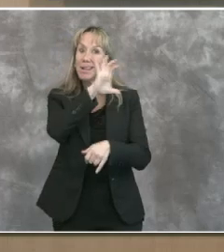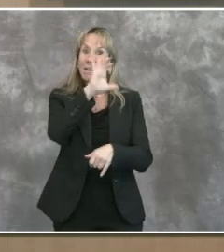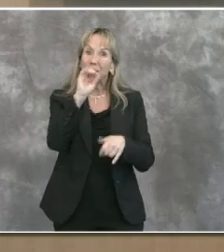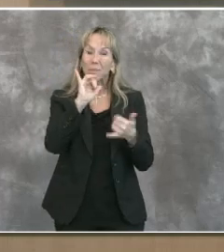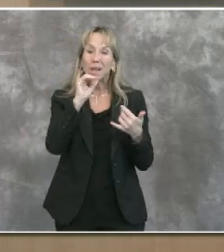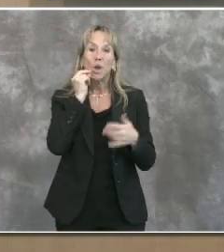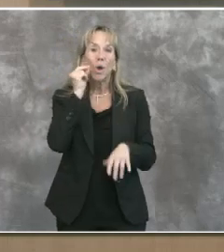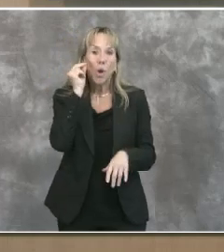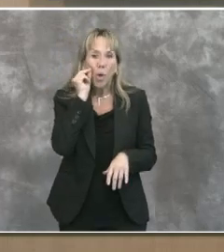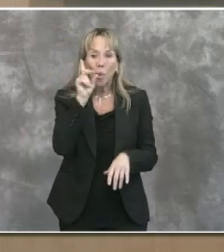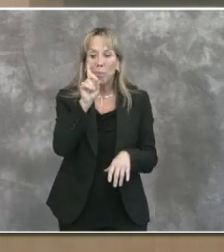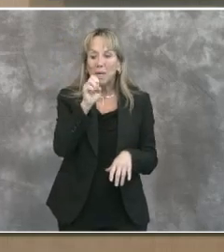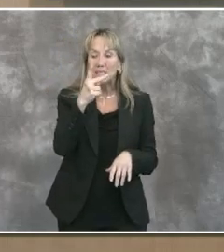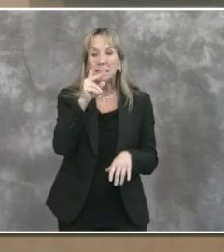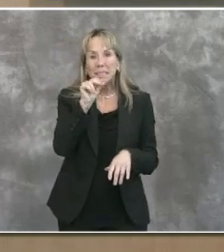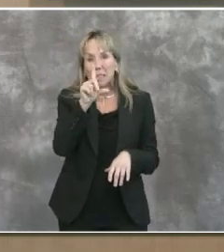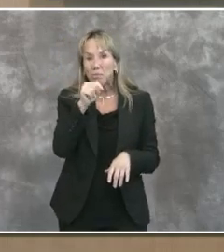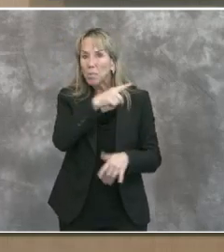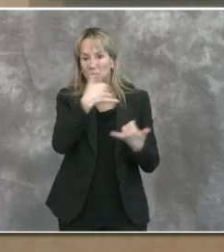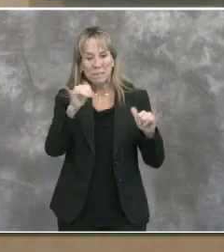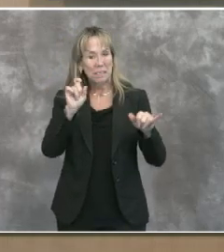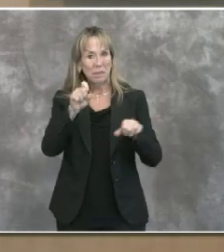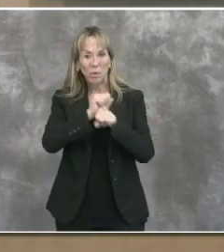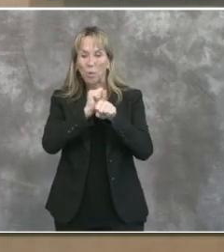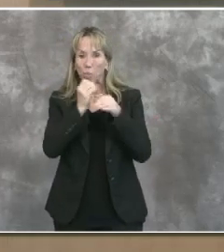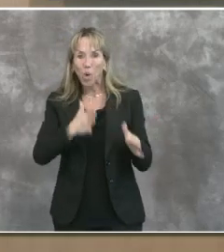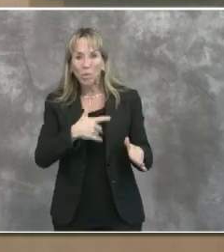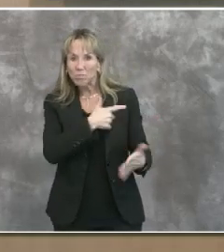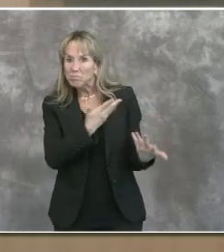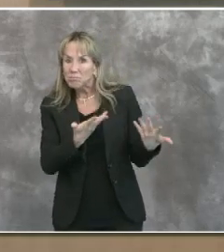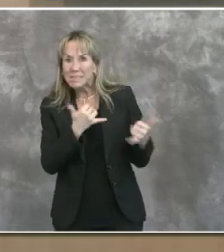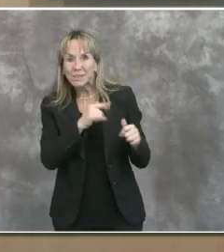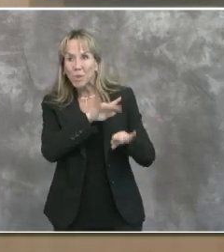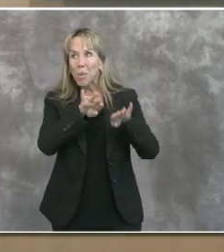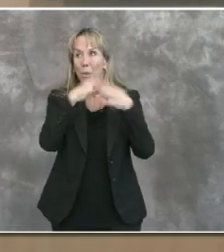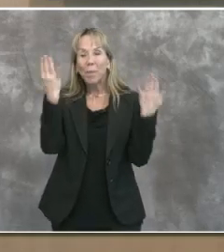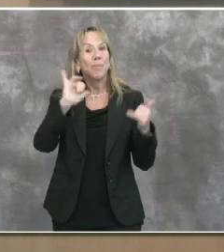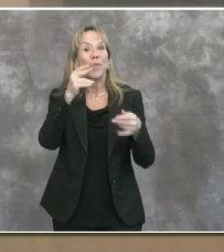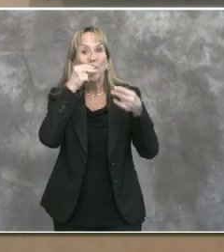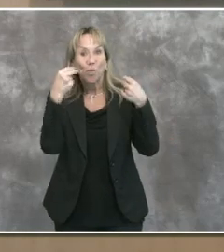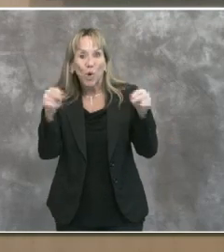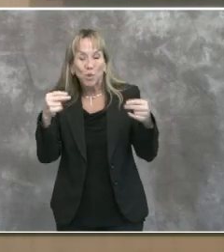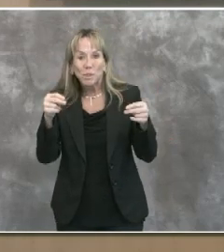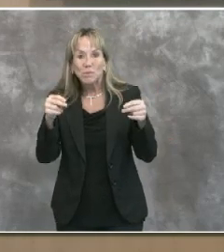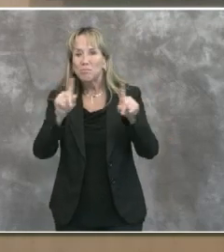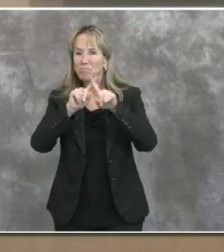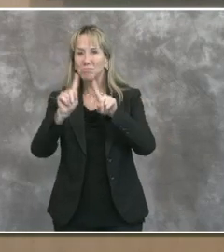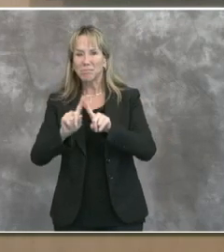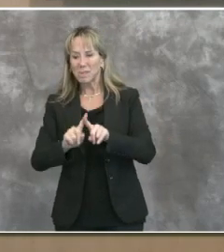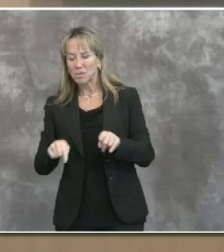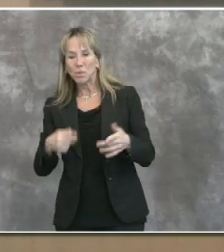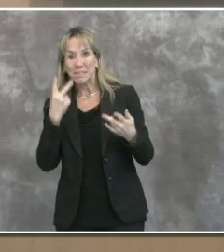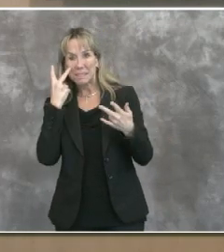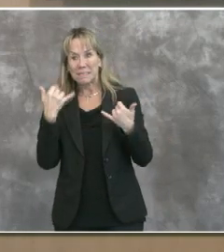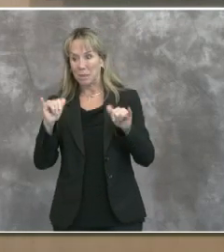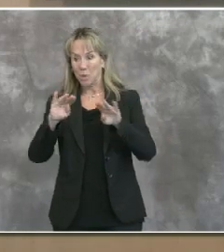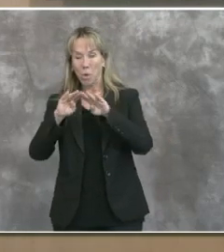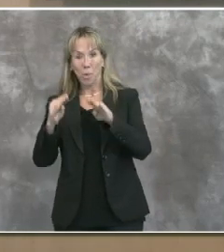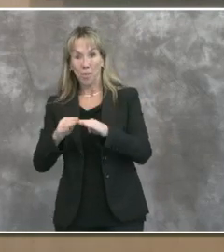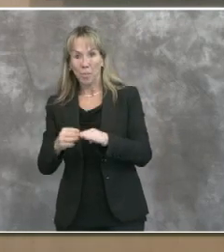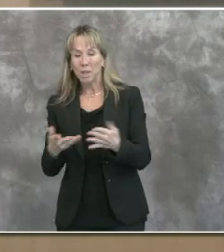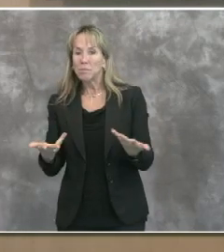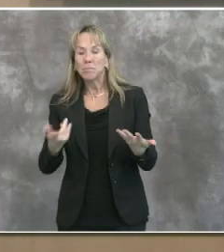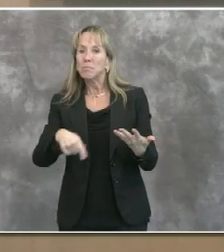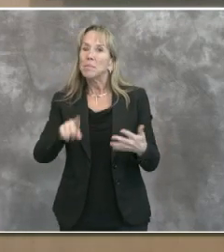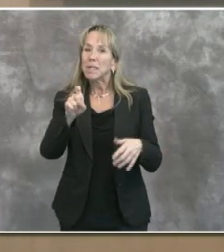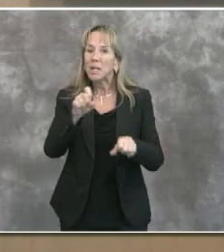are still in operation and still need staffing, and grocery stores and a number of others that we see as when